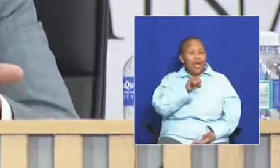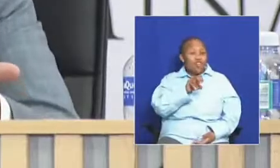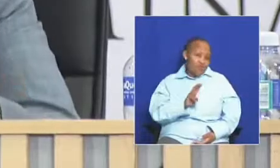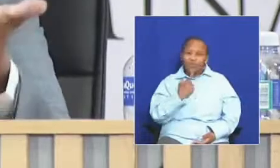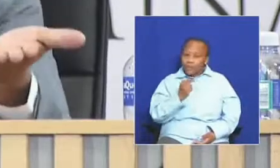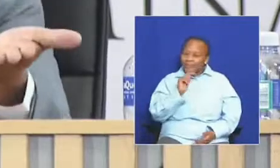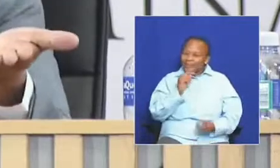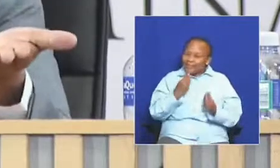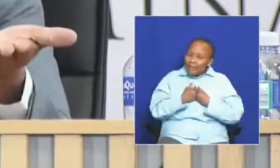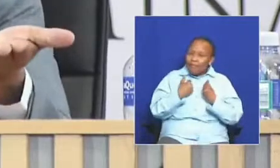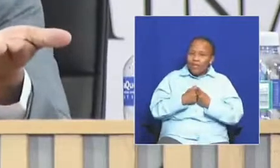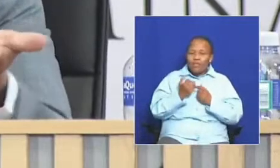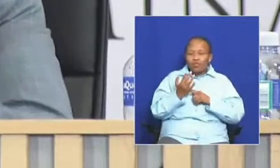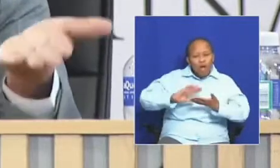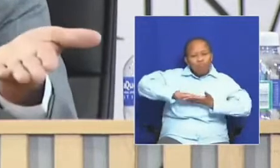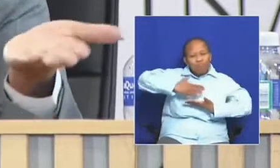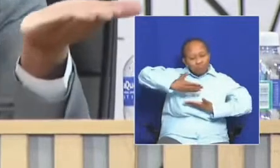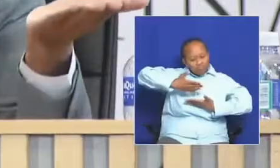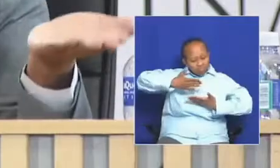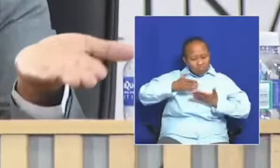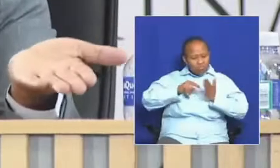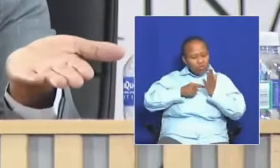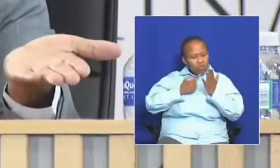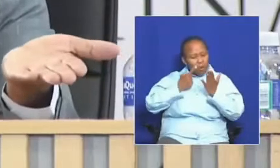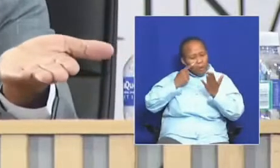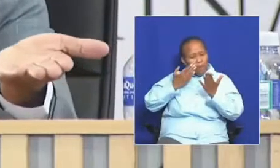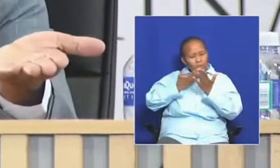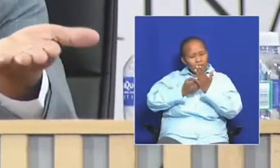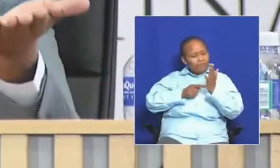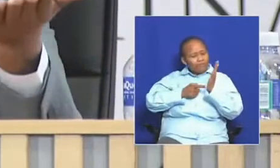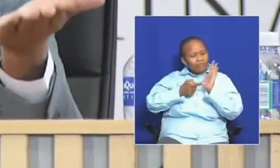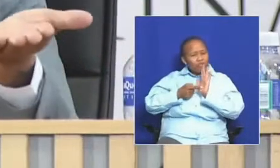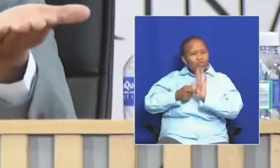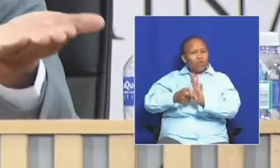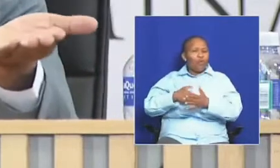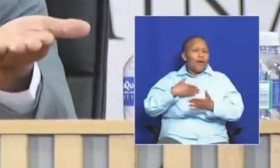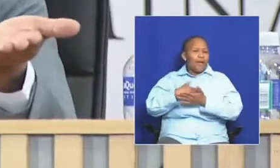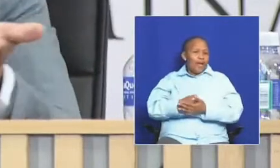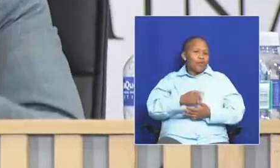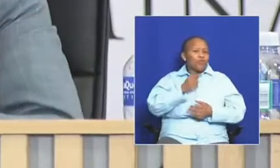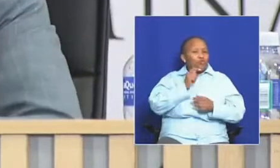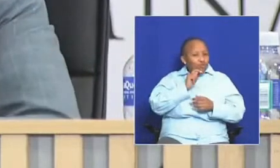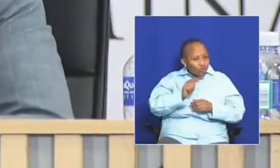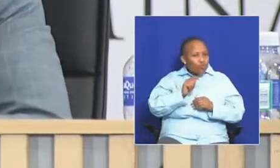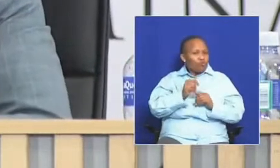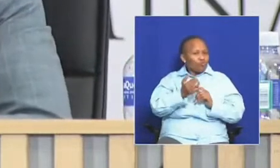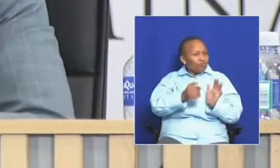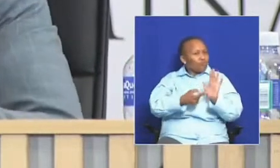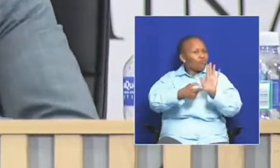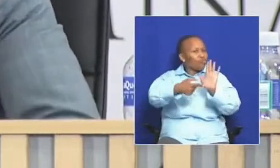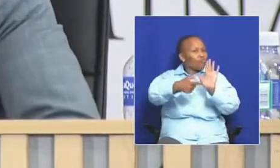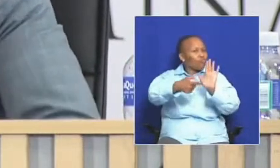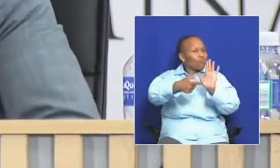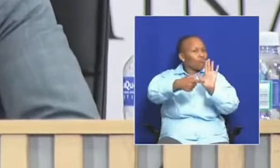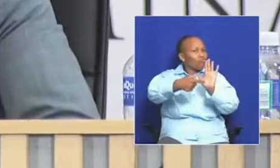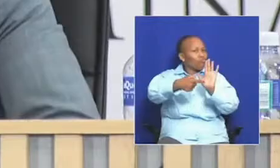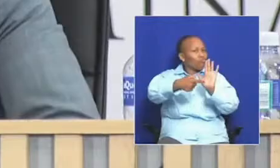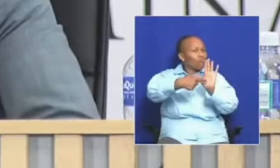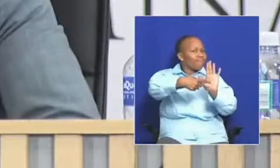I'm not on the computer. I can show it. Investigating me, so that is what I know, and then I cannot just